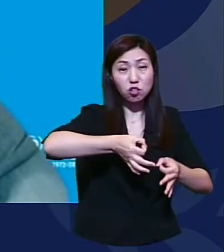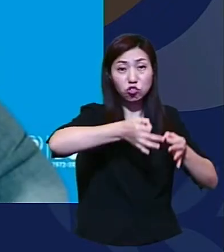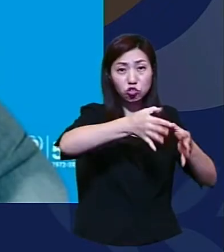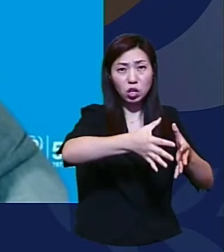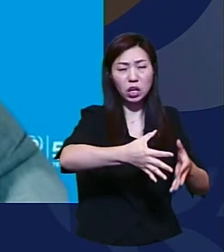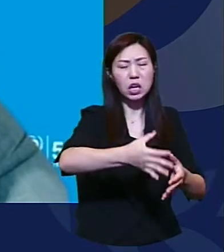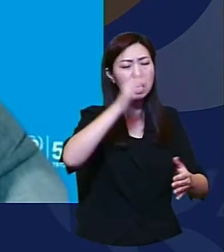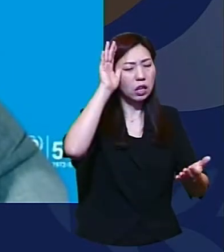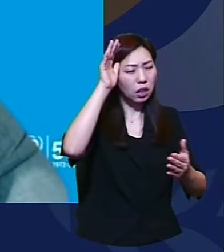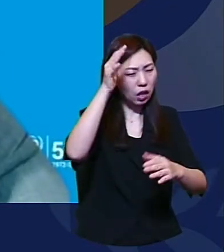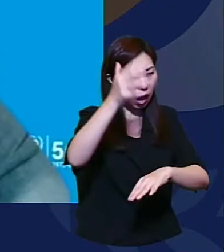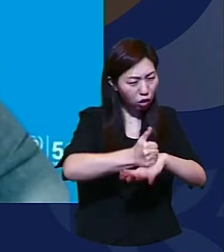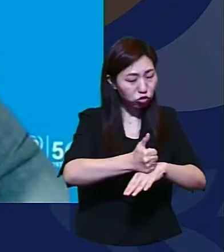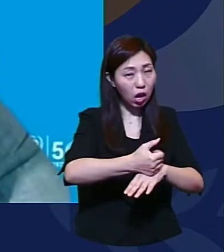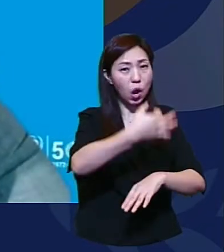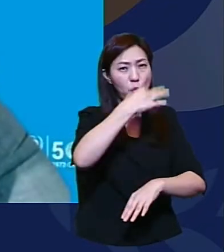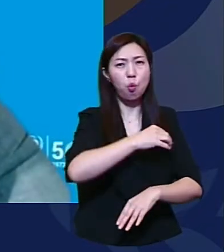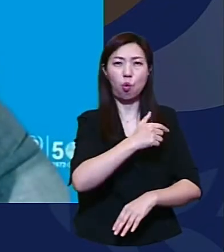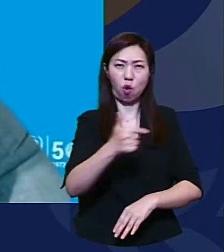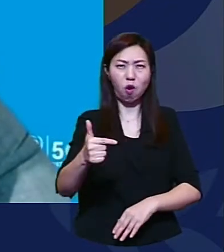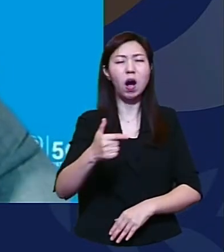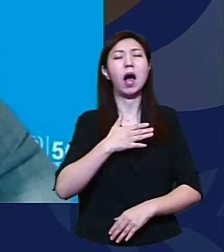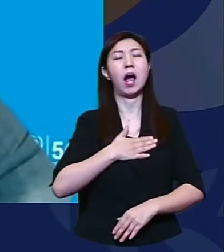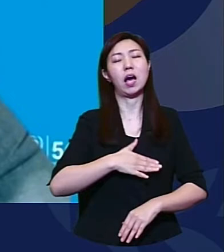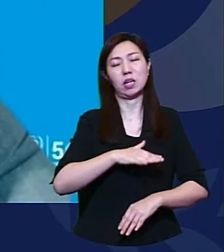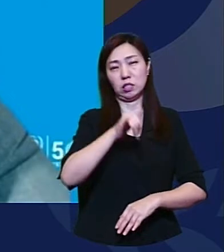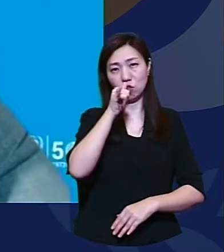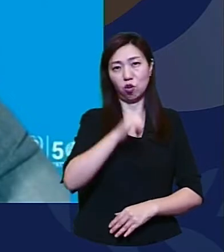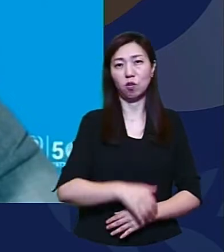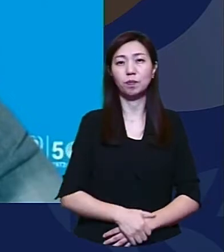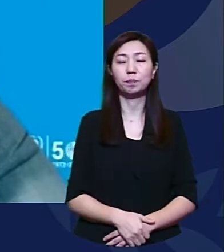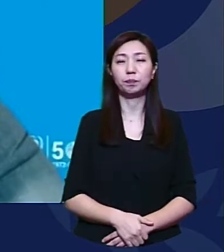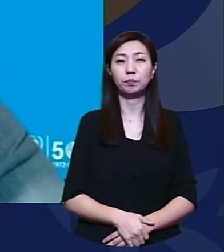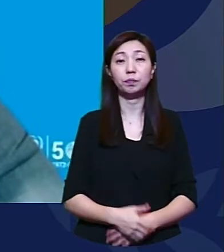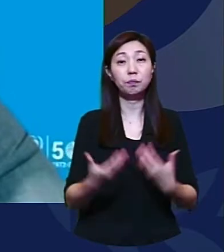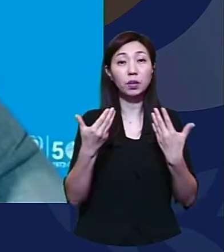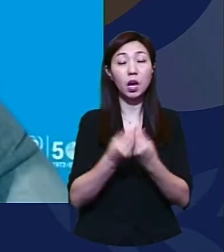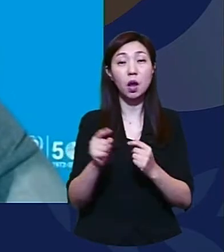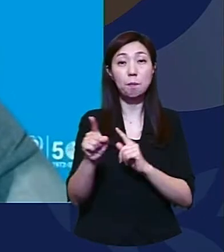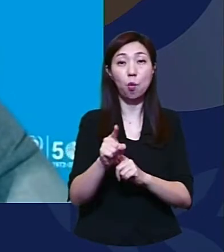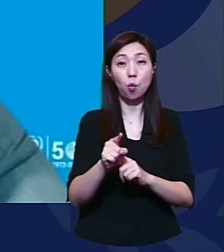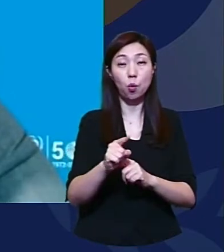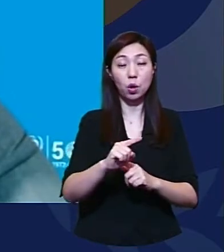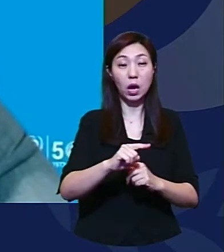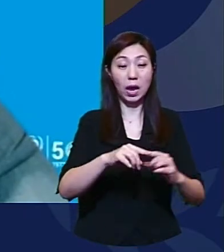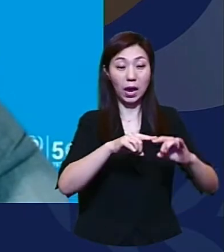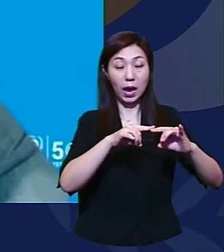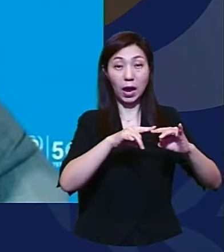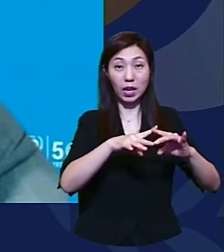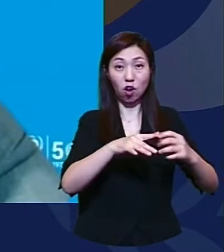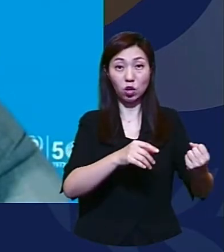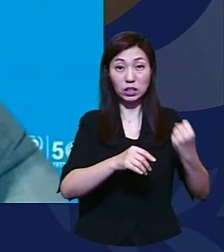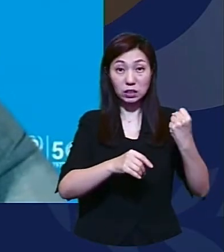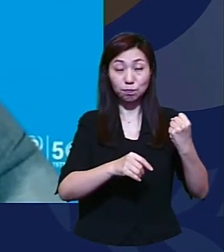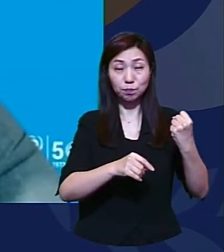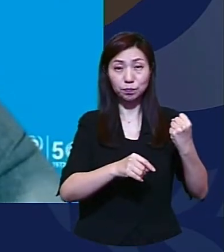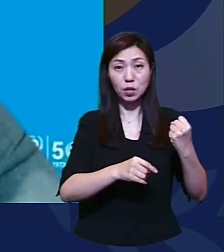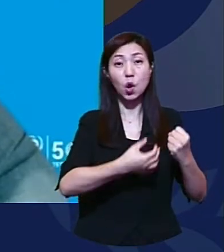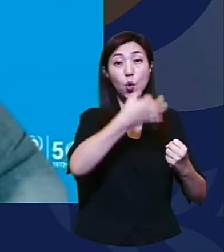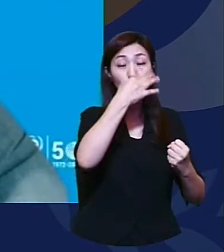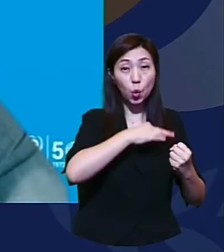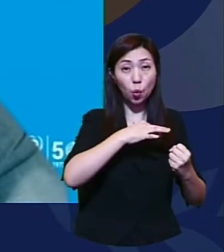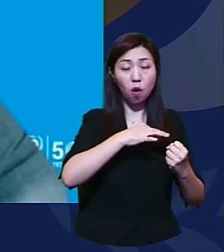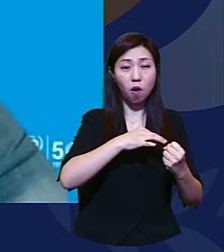spending alternatives. For example, investing in energy efficiency and renewables generate